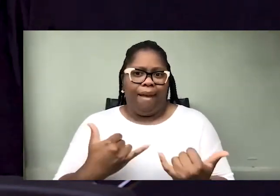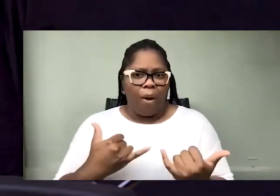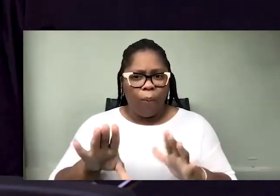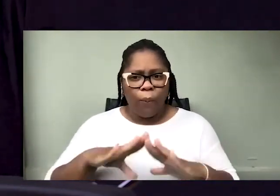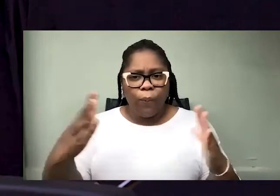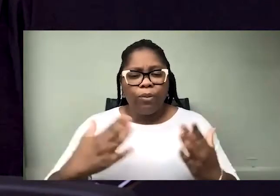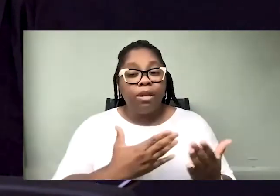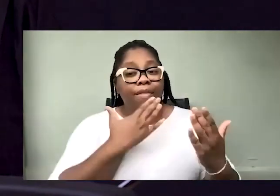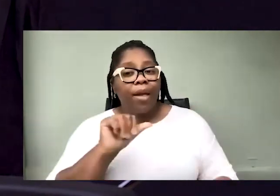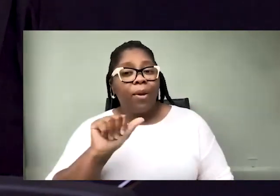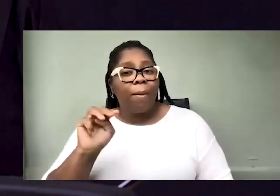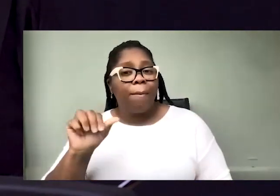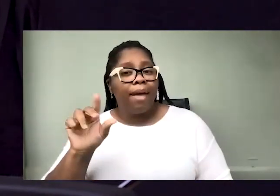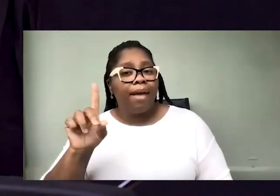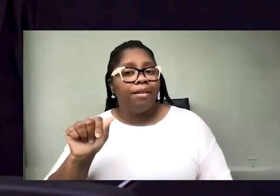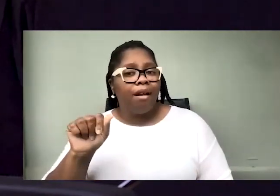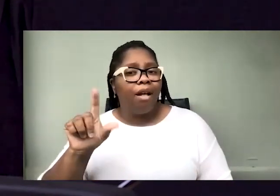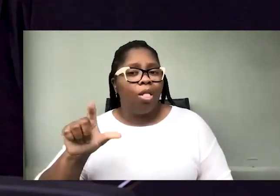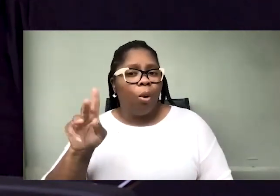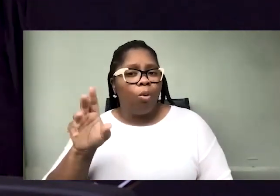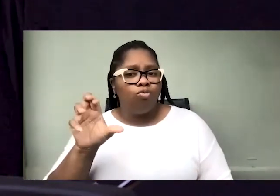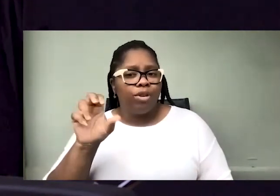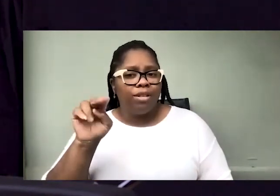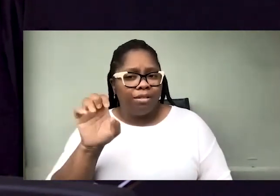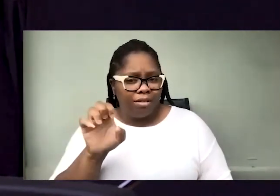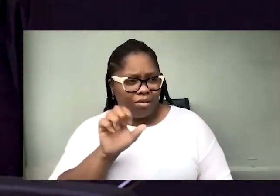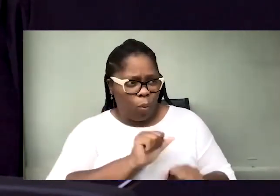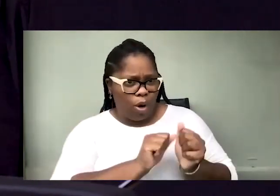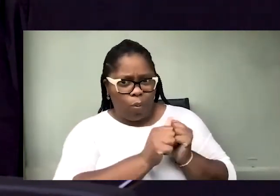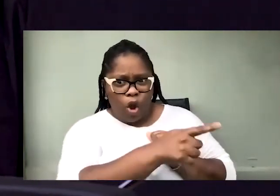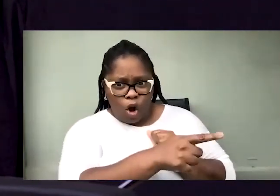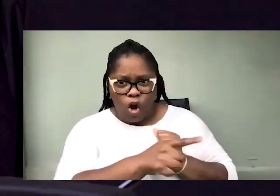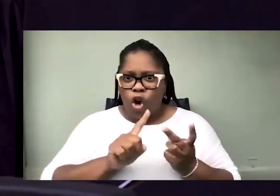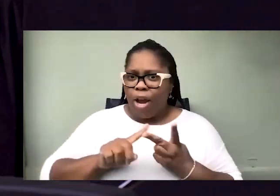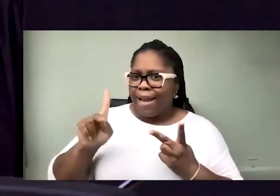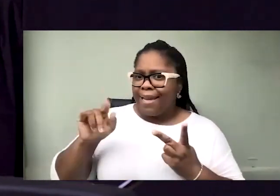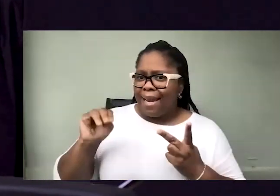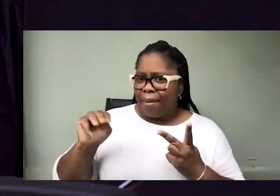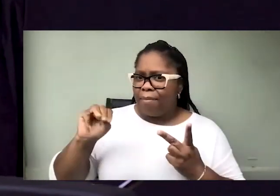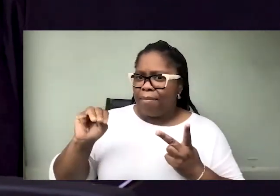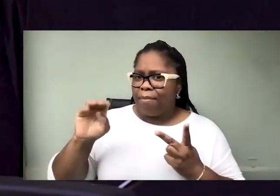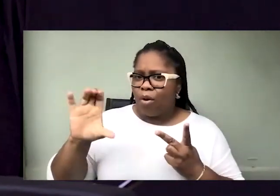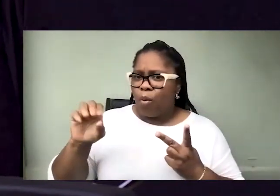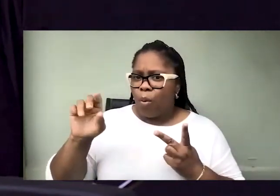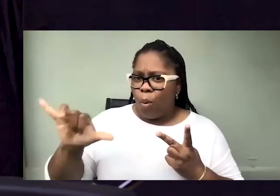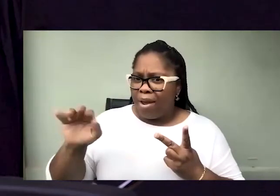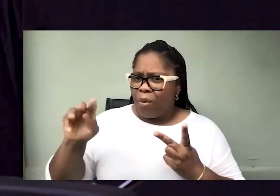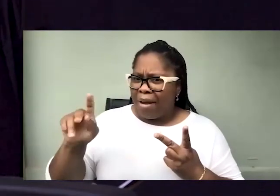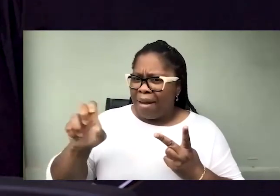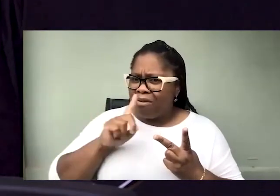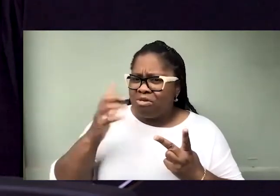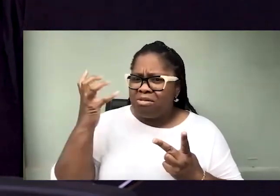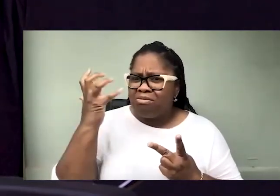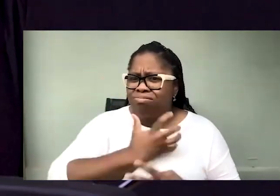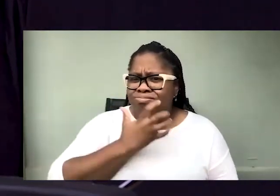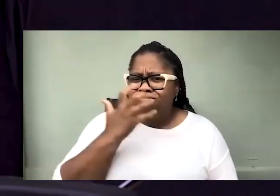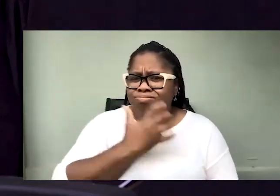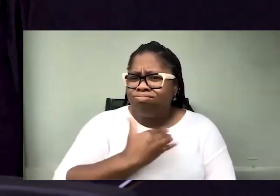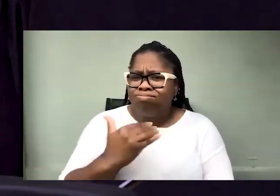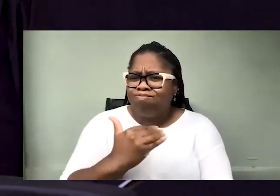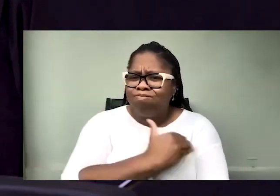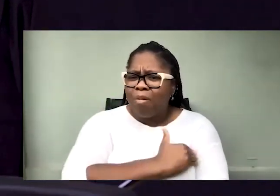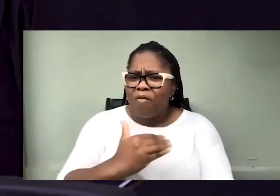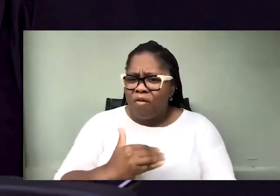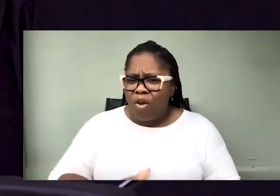you to Amanda Lawrence. Working with her and Kim McCoy-Wade has just been incredible. It really has been powerful.